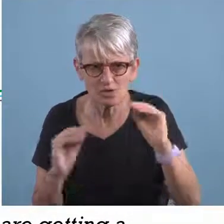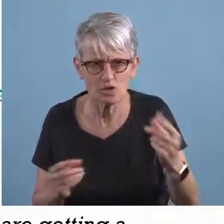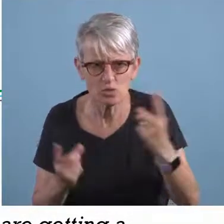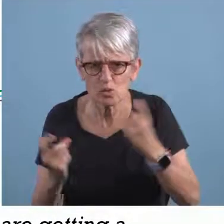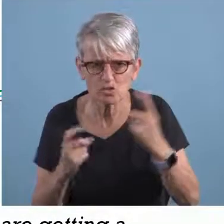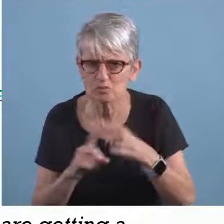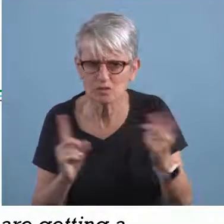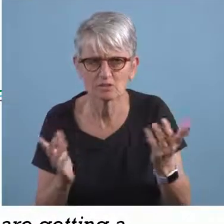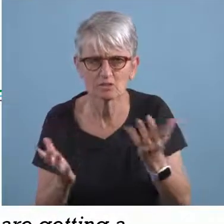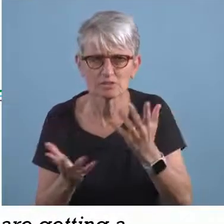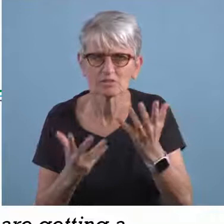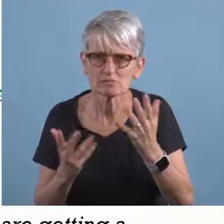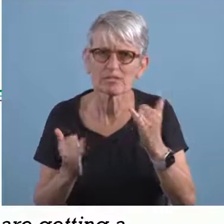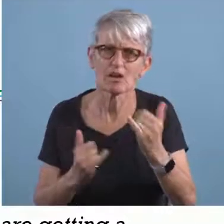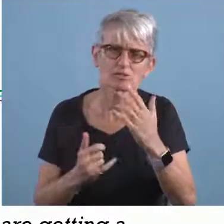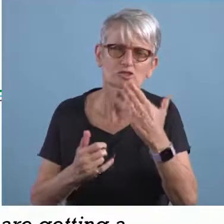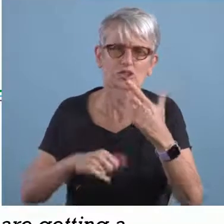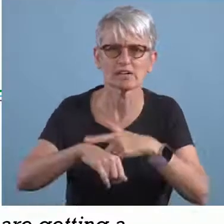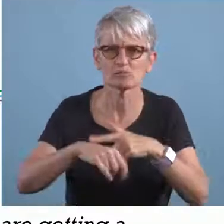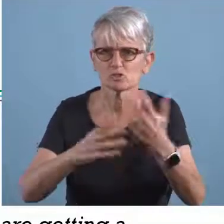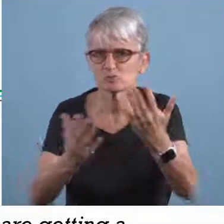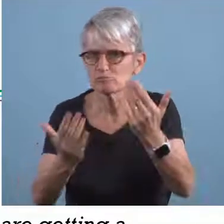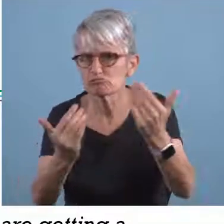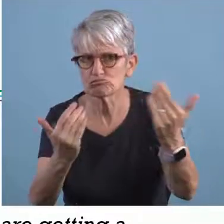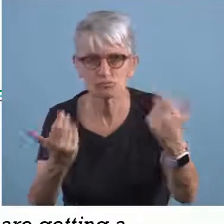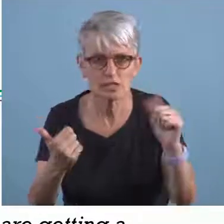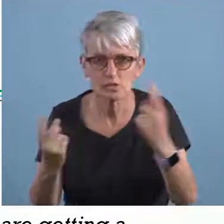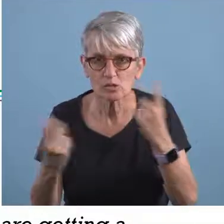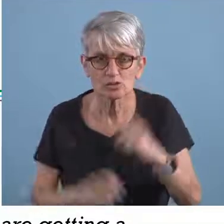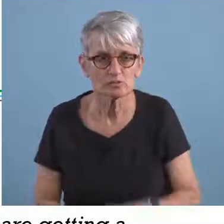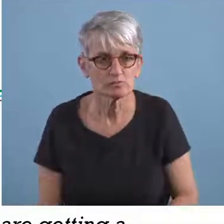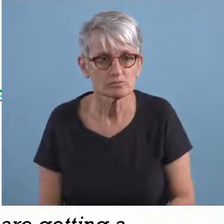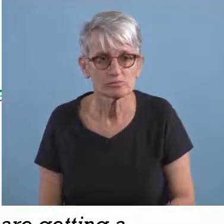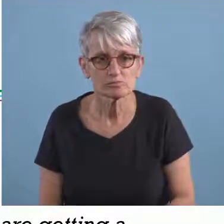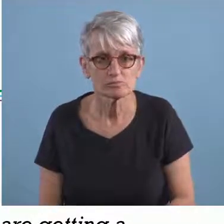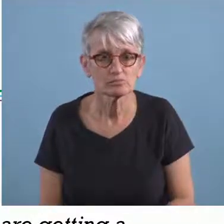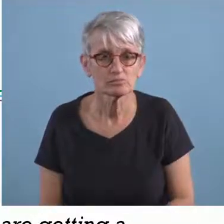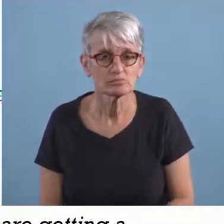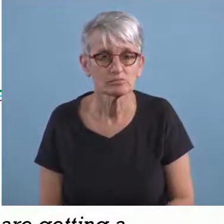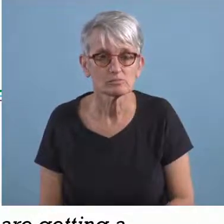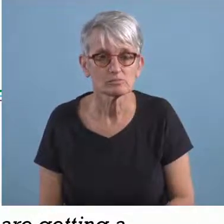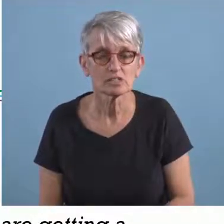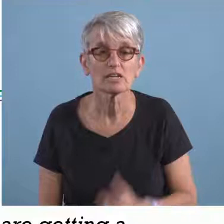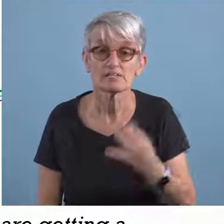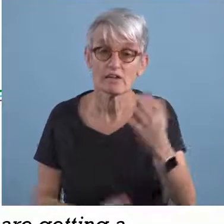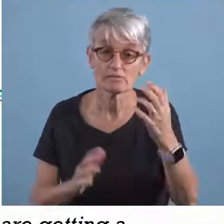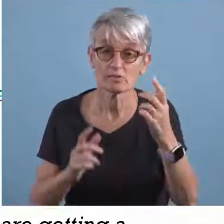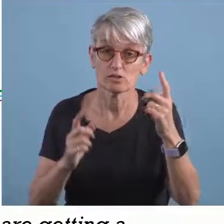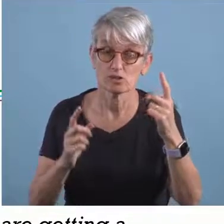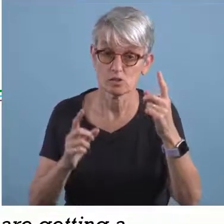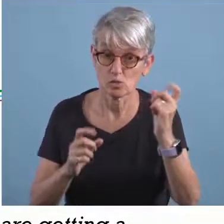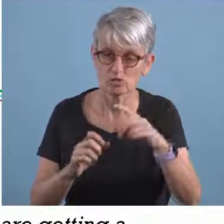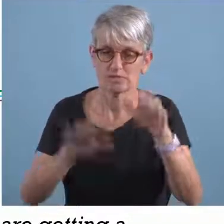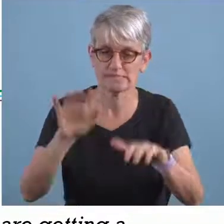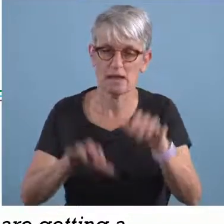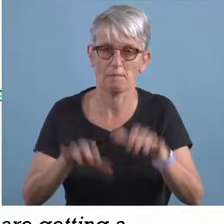a logical pausing point. So if you have a question, please type it